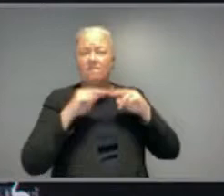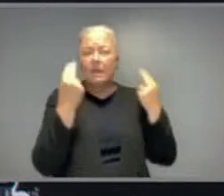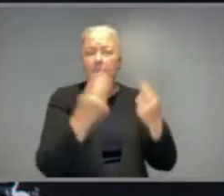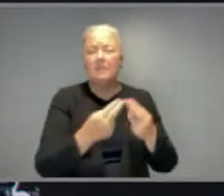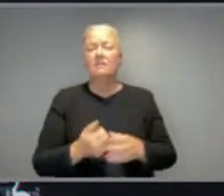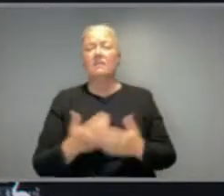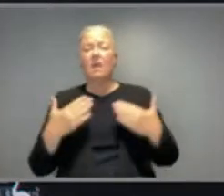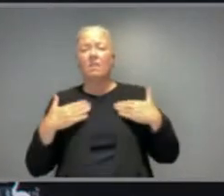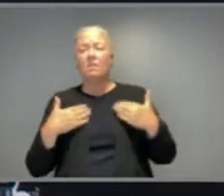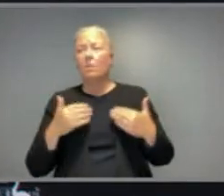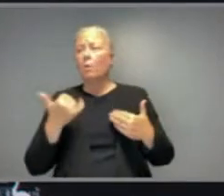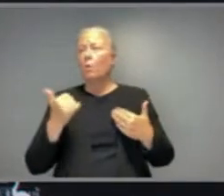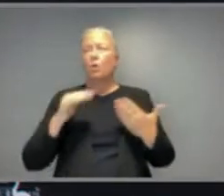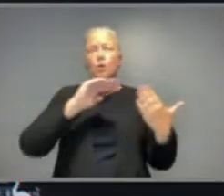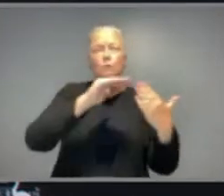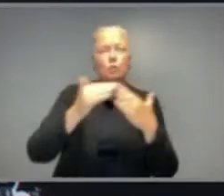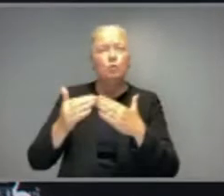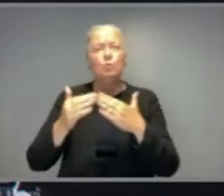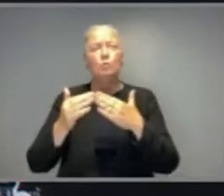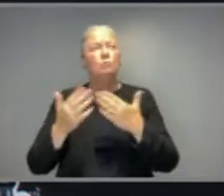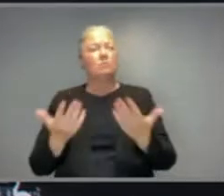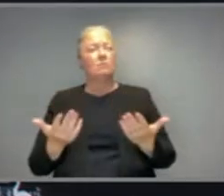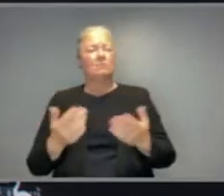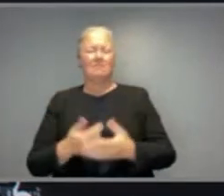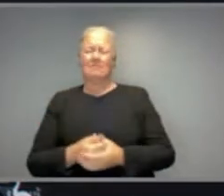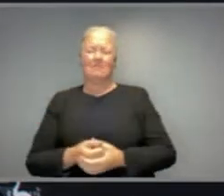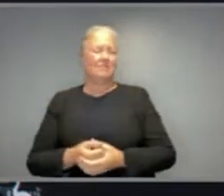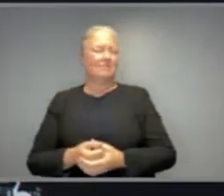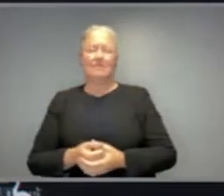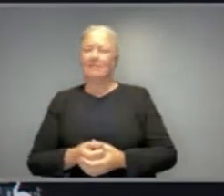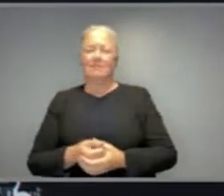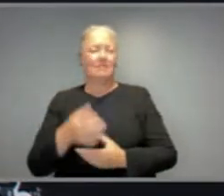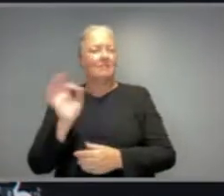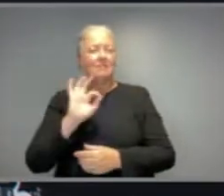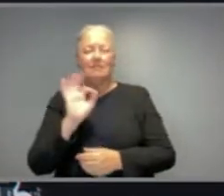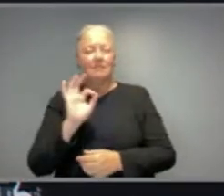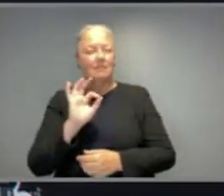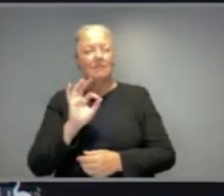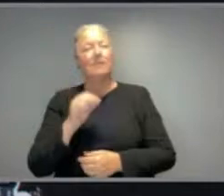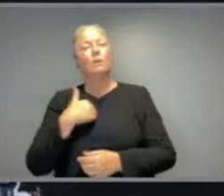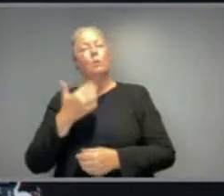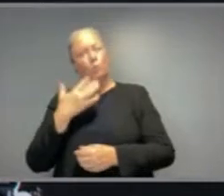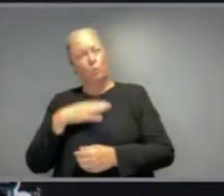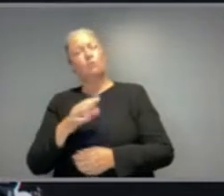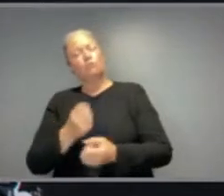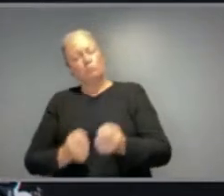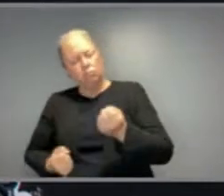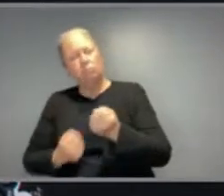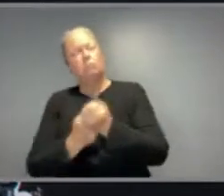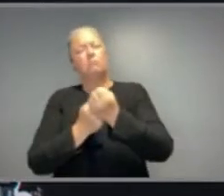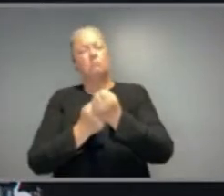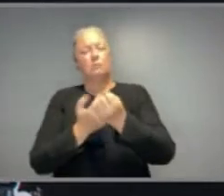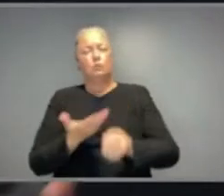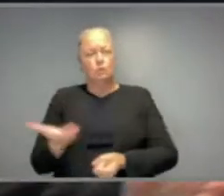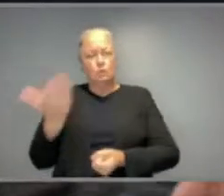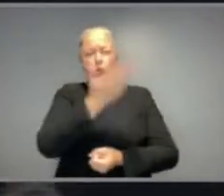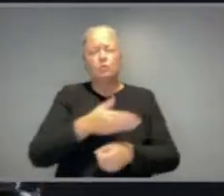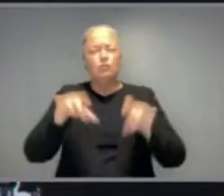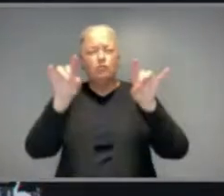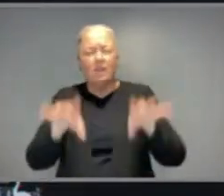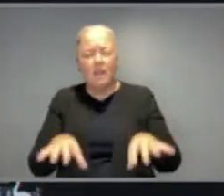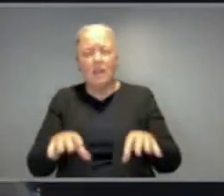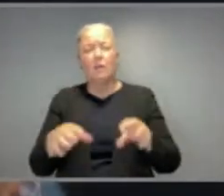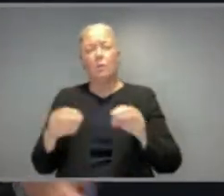older? Of course not. Our plan is backing in Australians. It always has. Backing them in with the economic supports to get